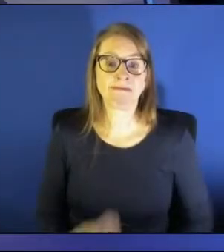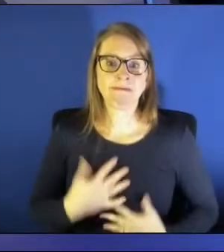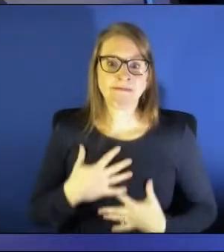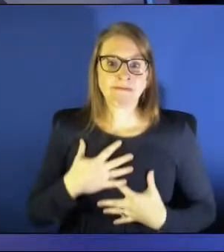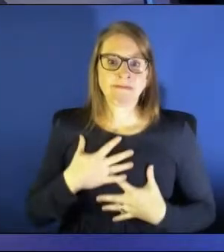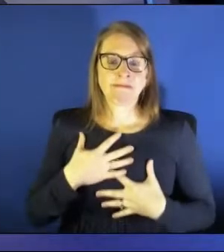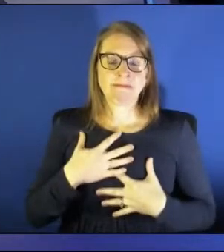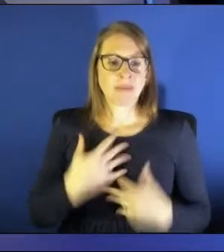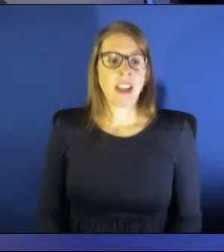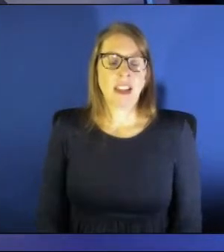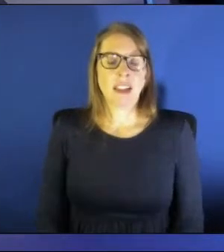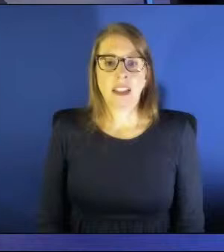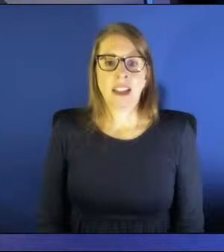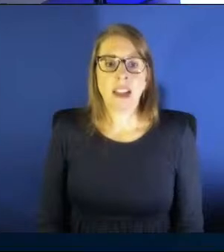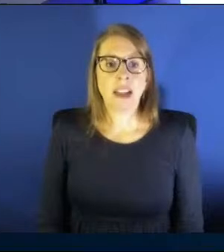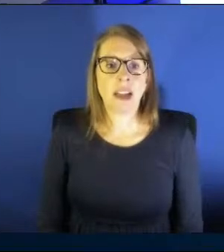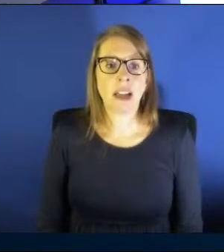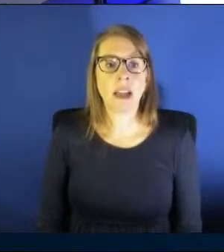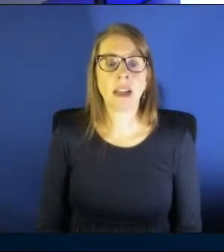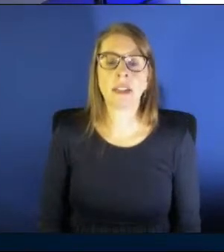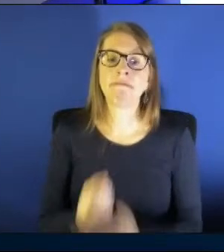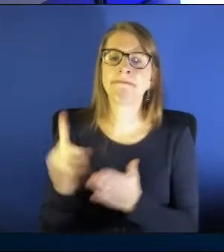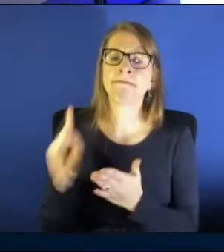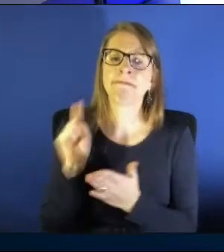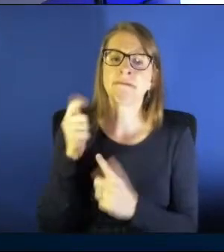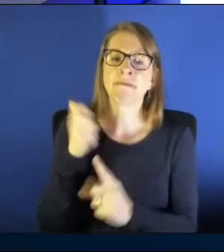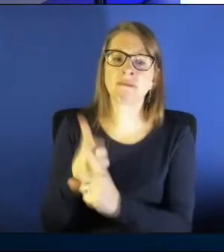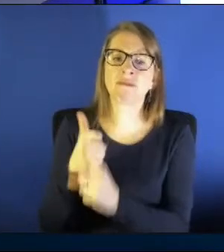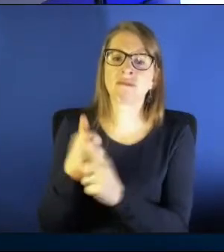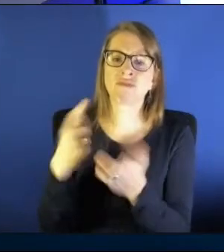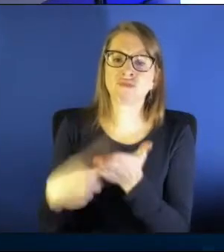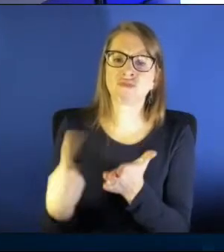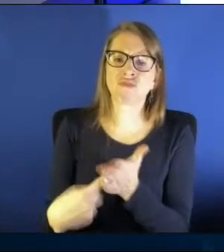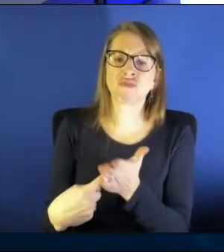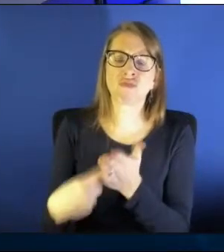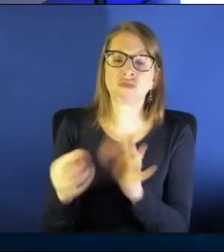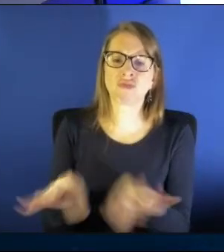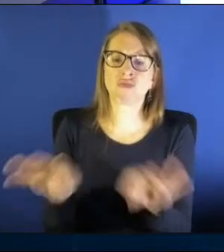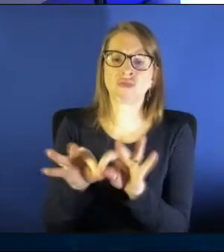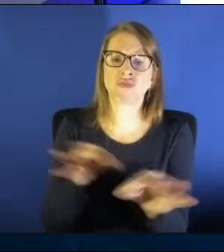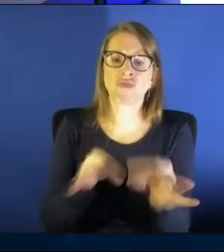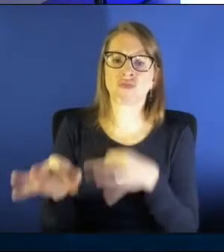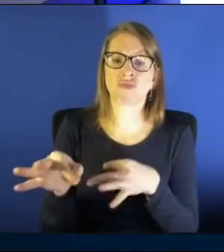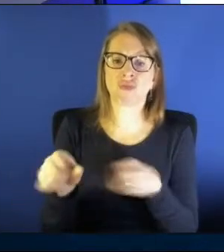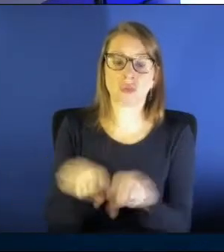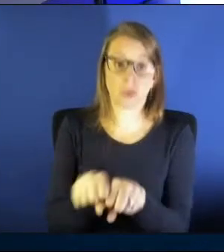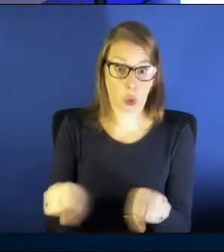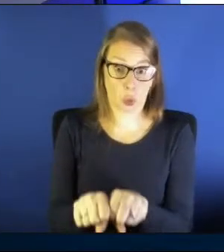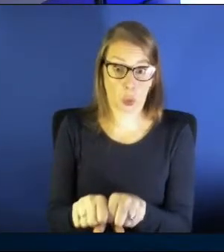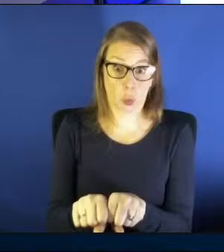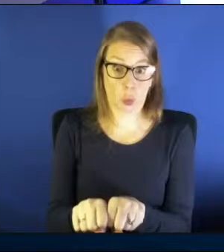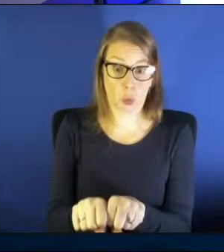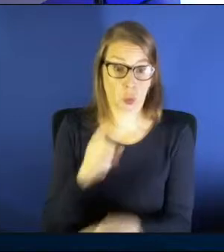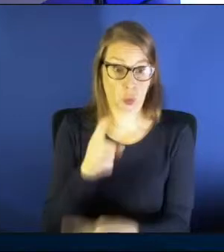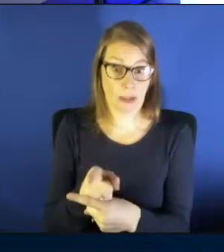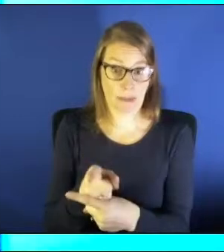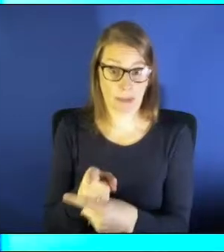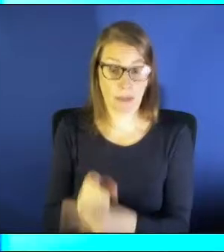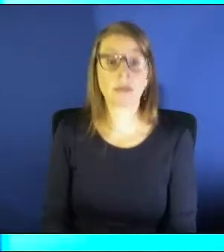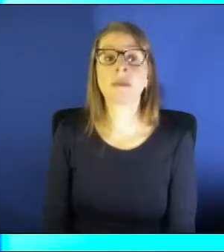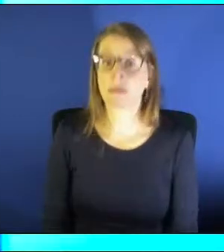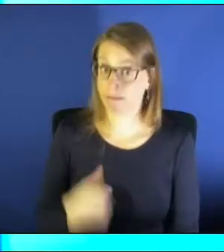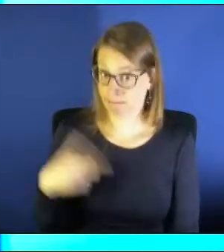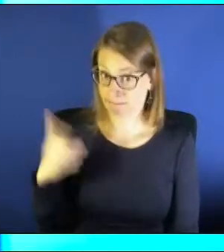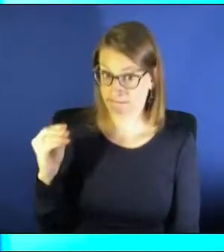bit. Yeah, Dr. absolutely. Stites, last week you were talking about the importance of replacing your shoes, right? I do, and I think